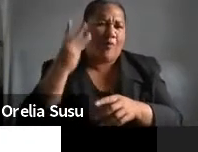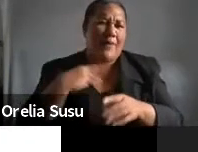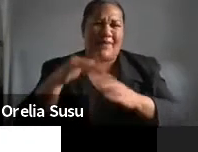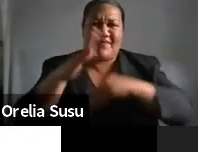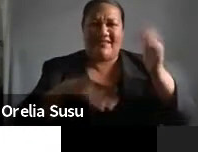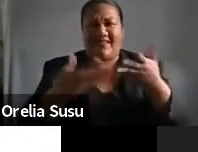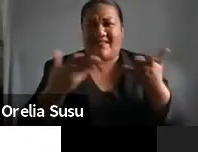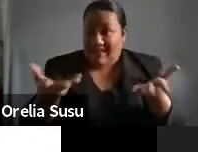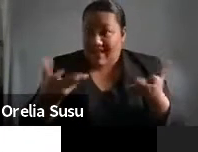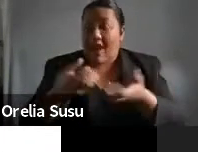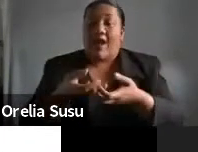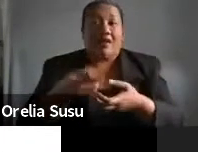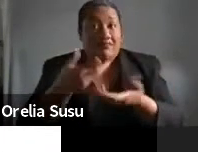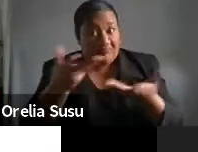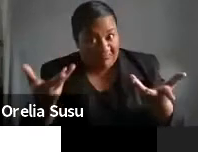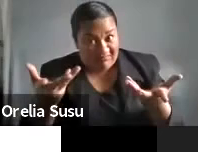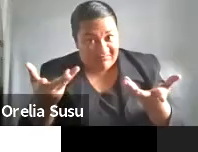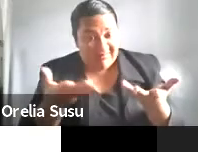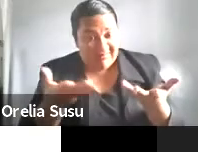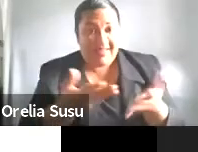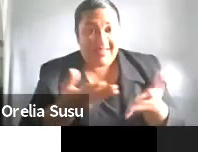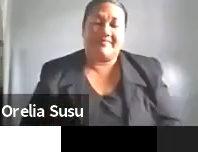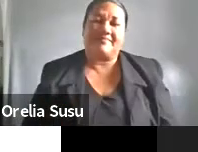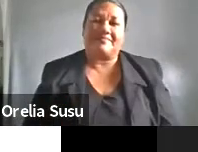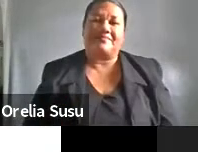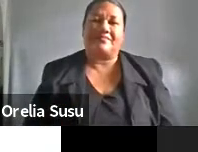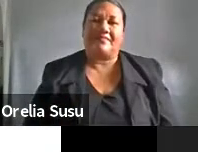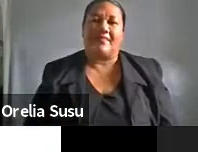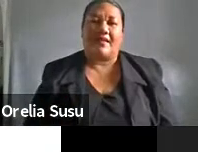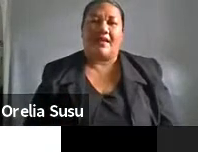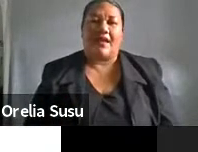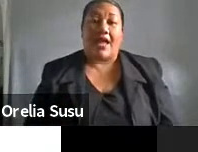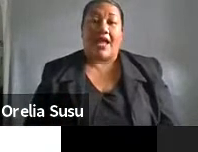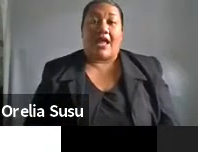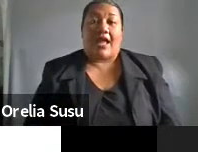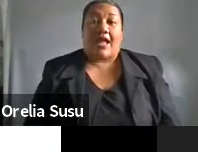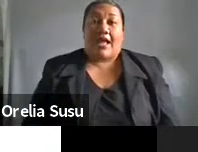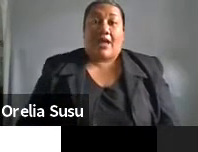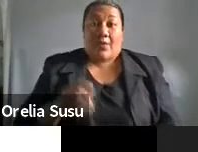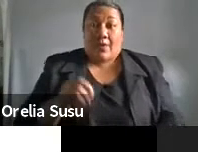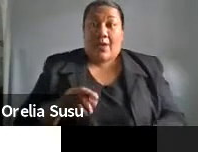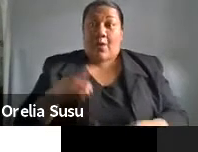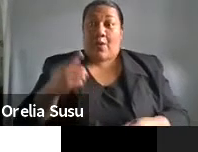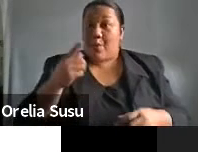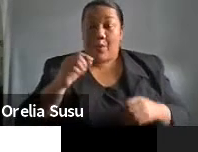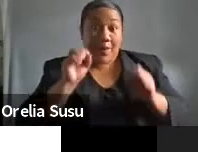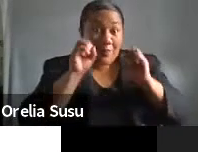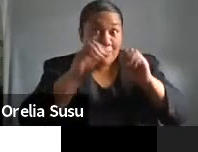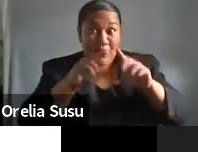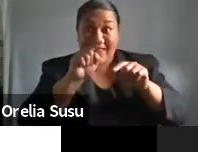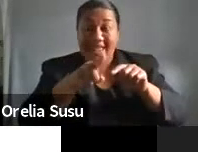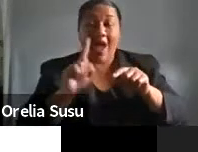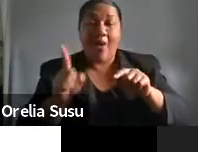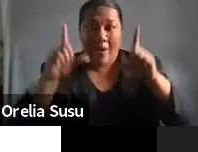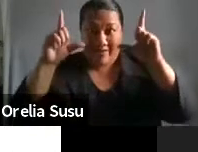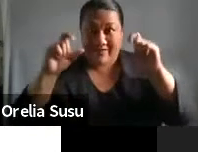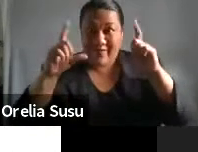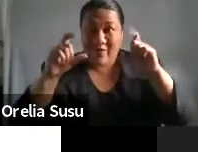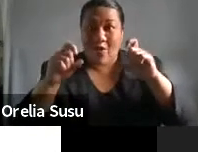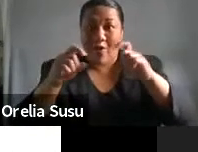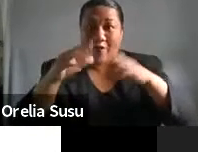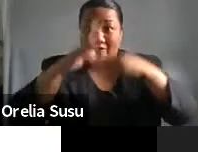We put this slide specifically not about construction, because this is not just about construction, it's about wash, but it's